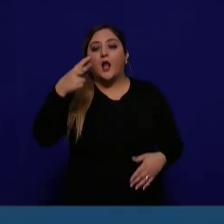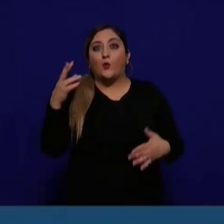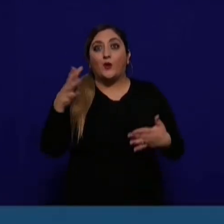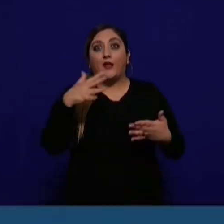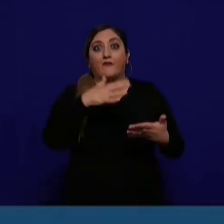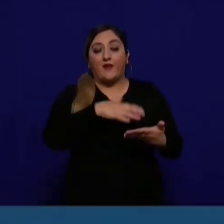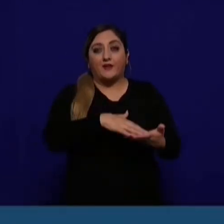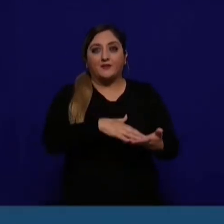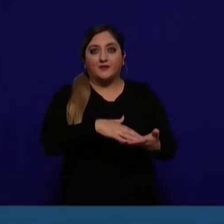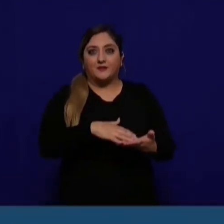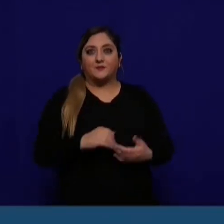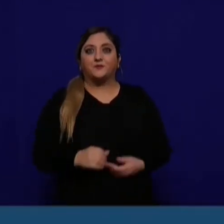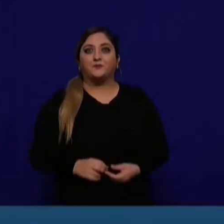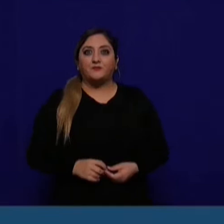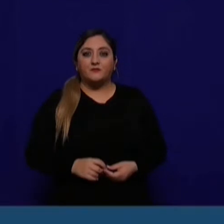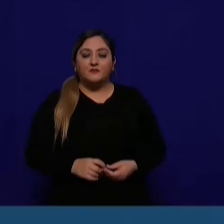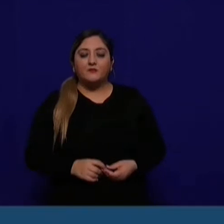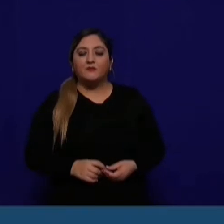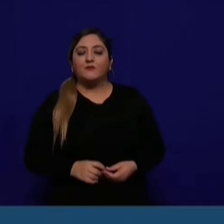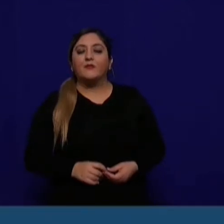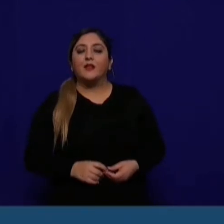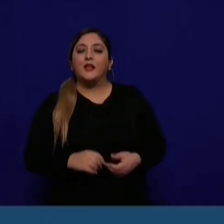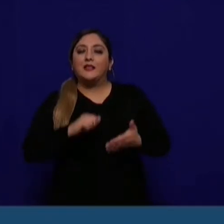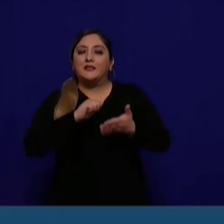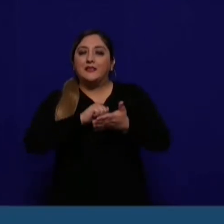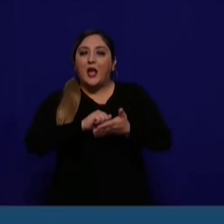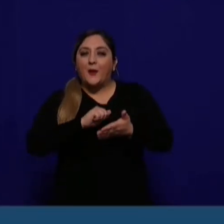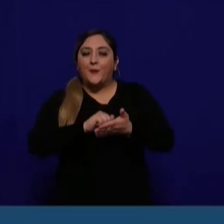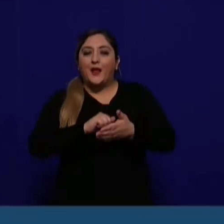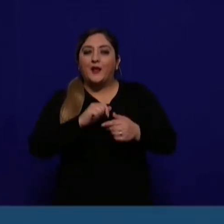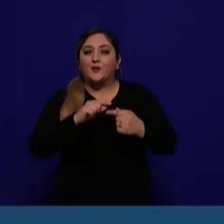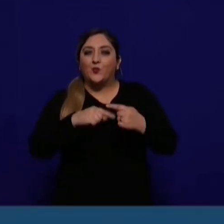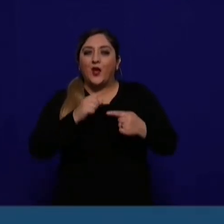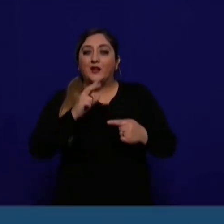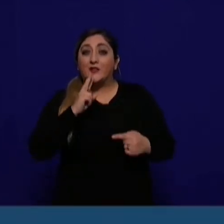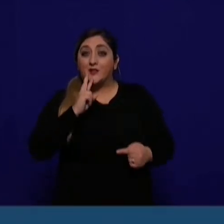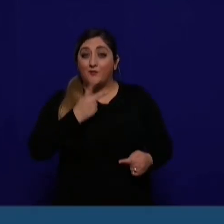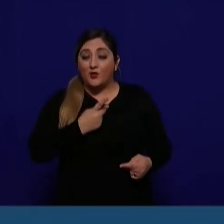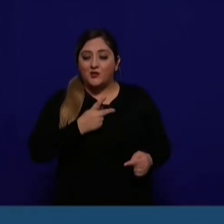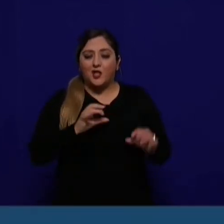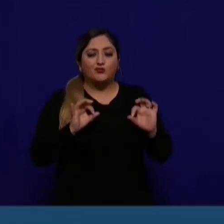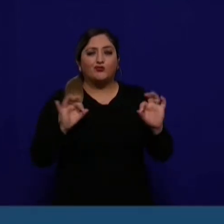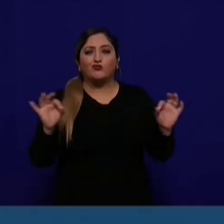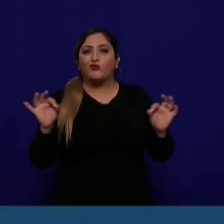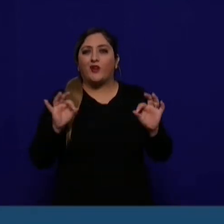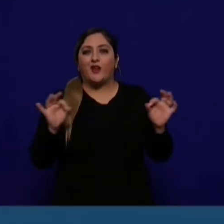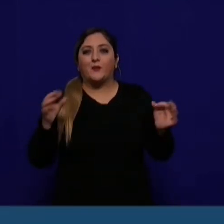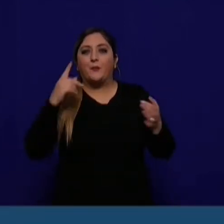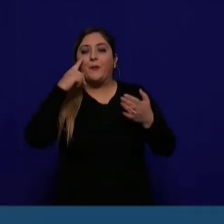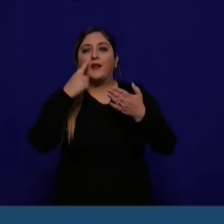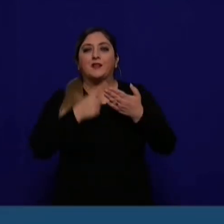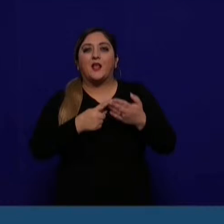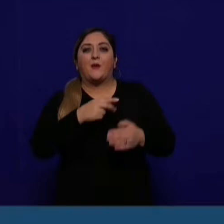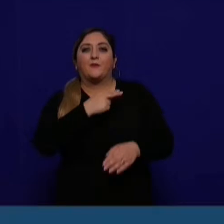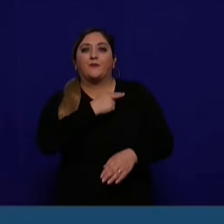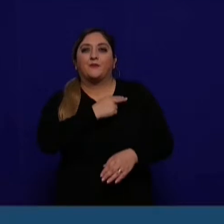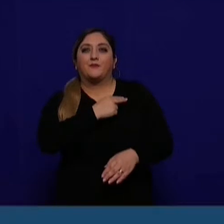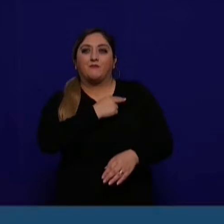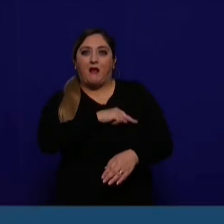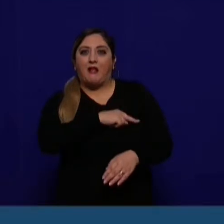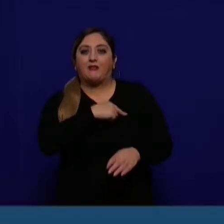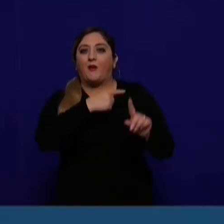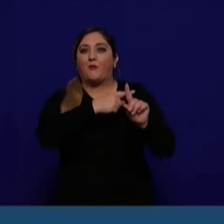ikollna. Relatata wkoll mal-iskejjel mistoqsija tiegħek ma kien hemm l-ebda clusters li ġew identifikati matul din il-ġimgħa